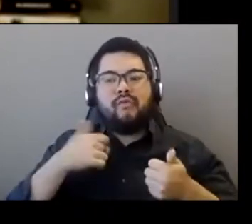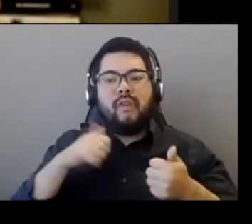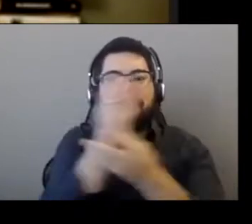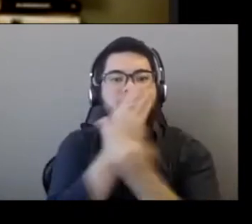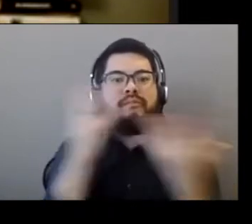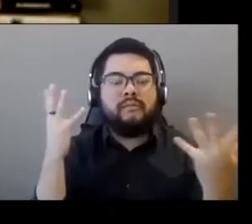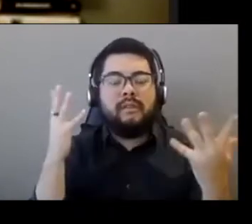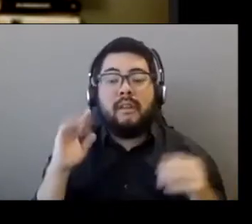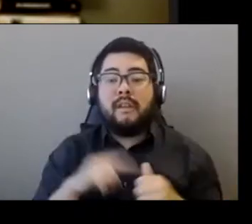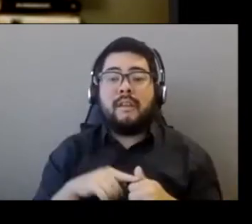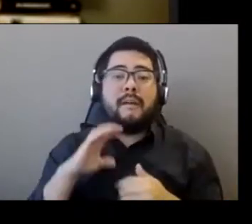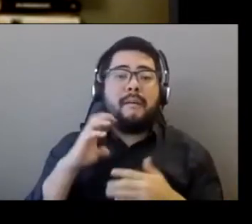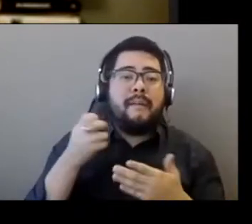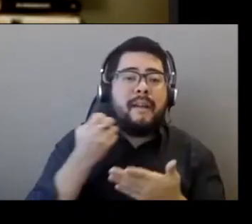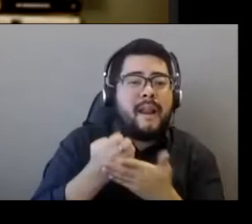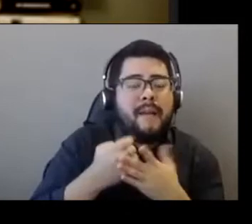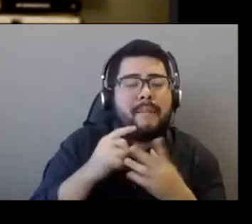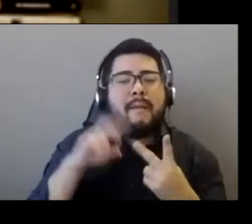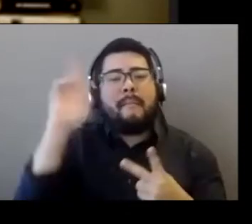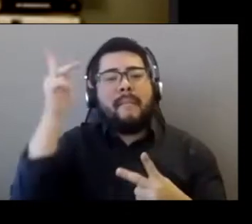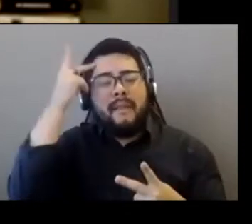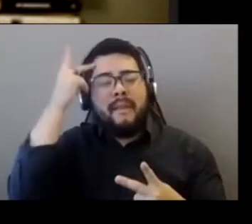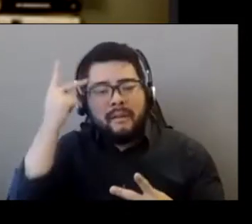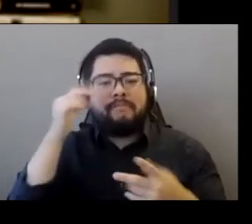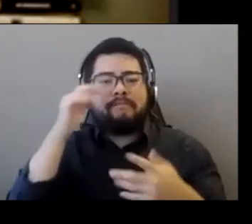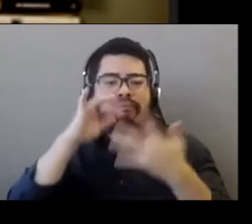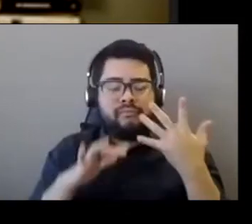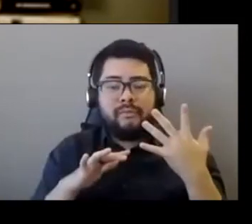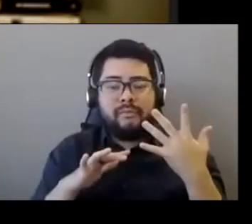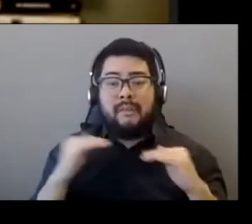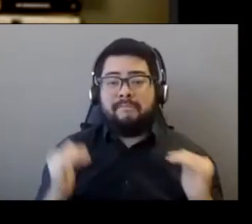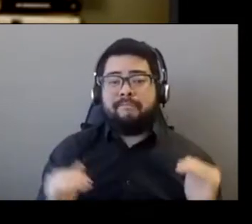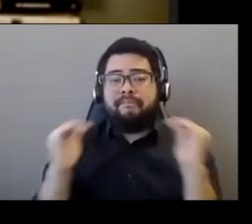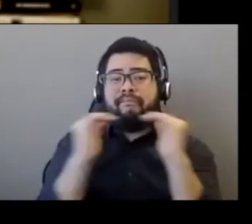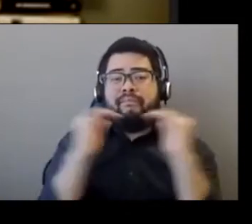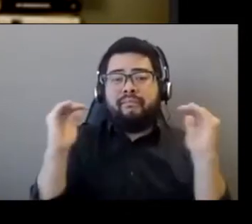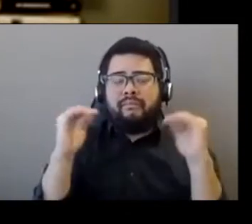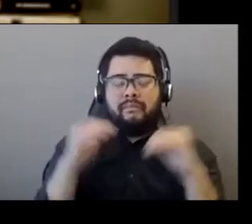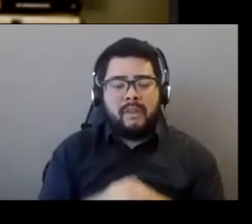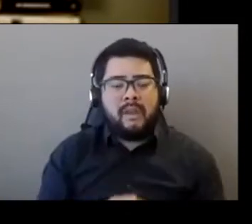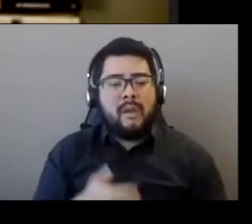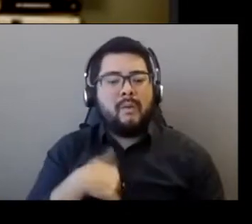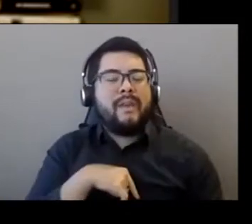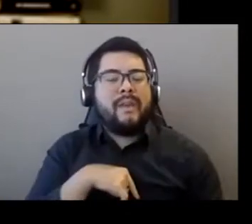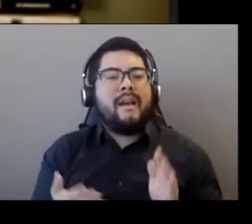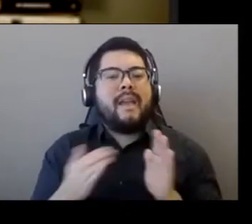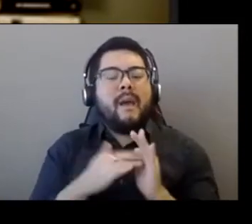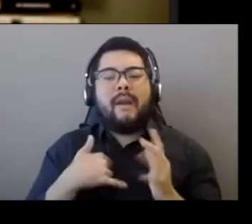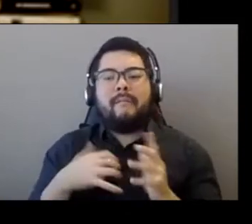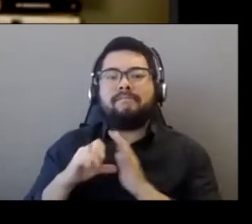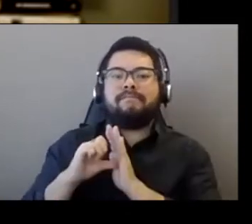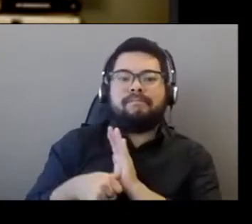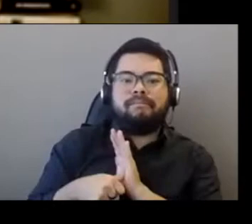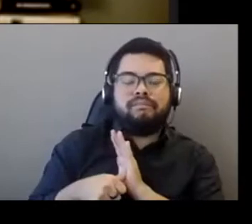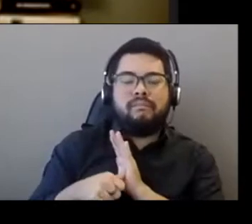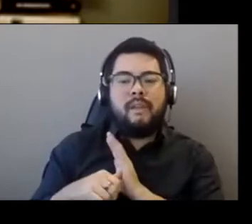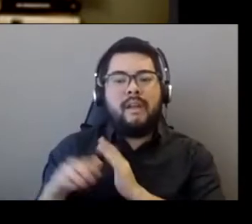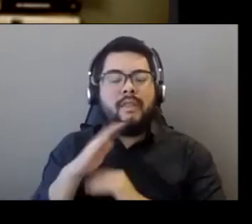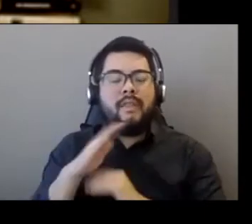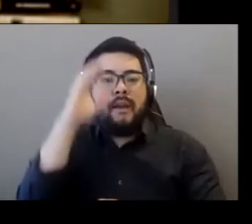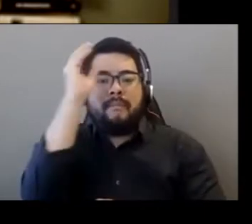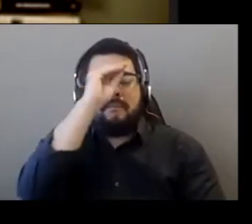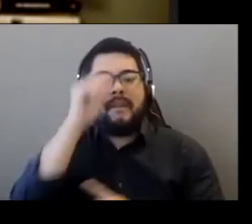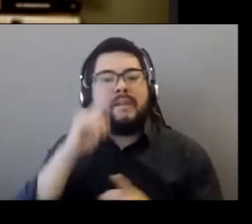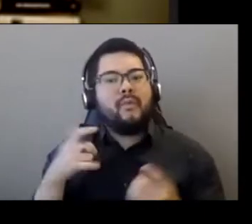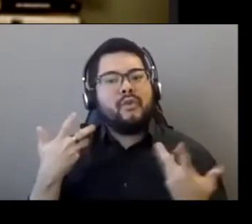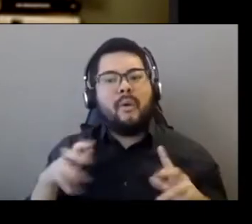movements, at least in the three continents. Our work is, as we say, to amplify their voices, not to